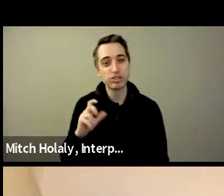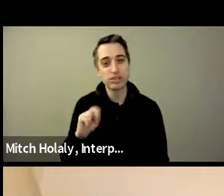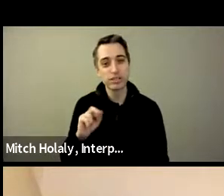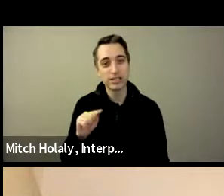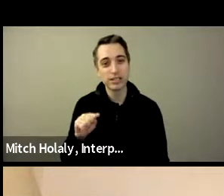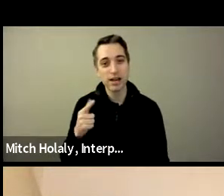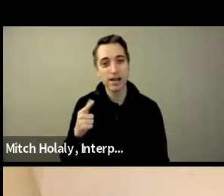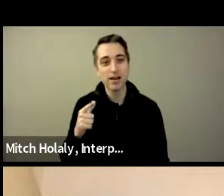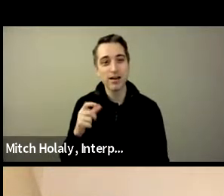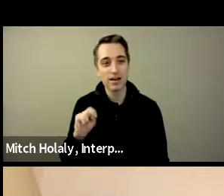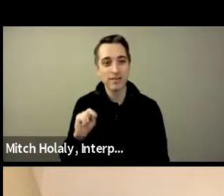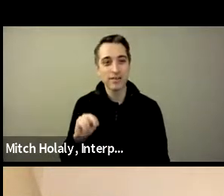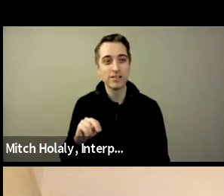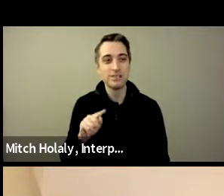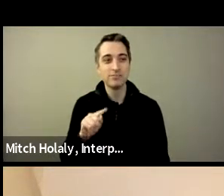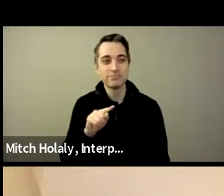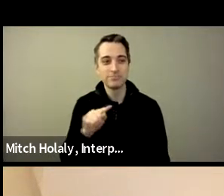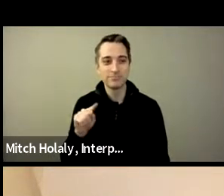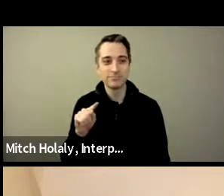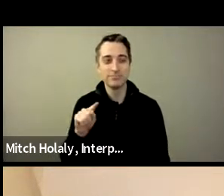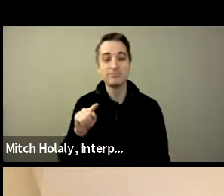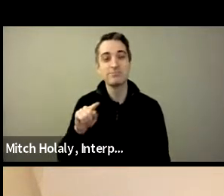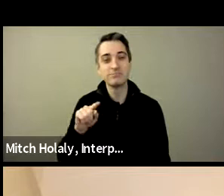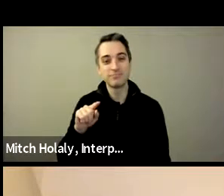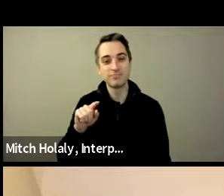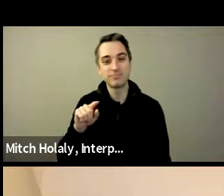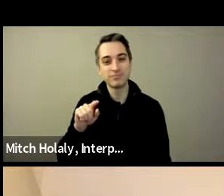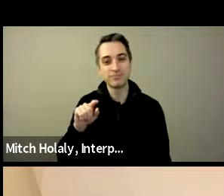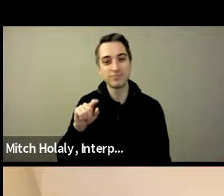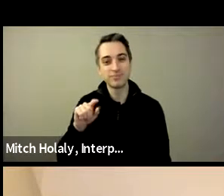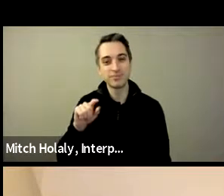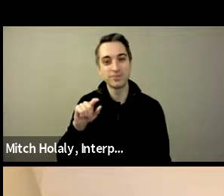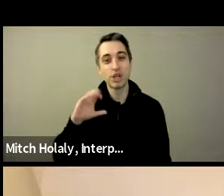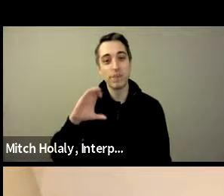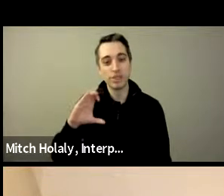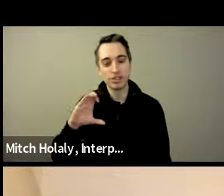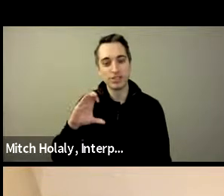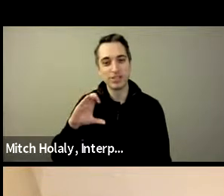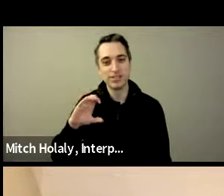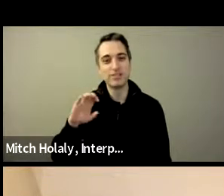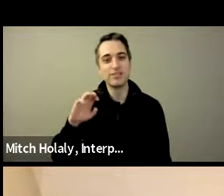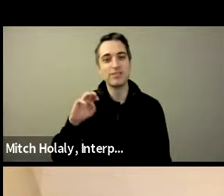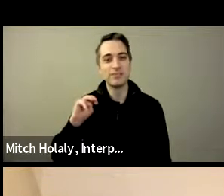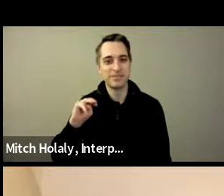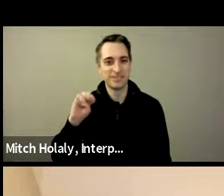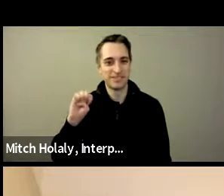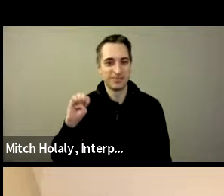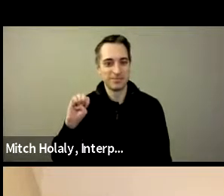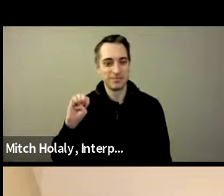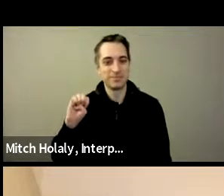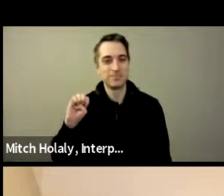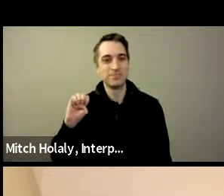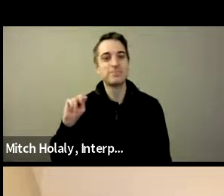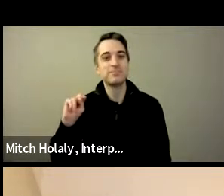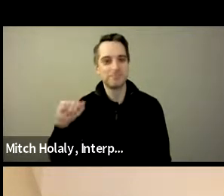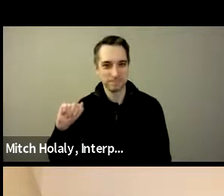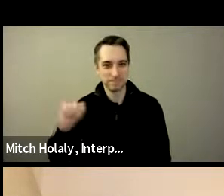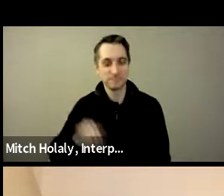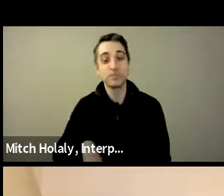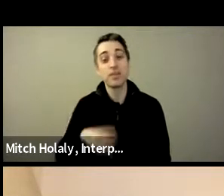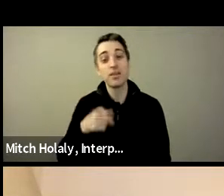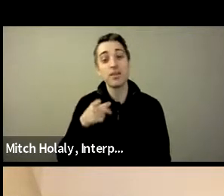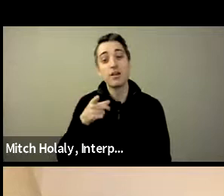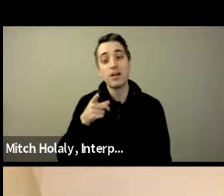michigan.gov/CEMIA. However, I do want to, again, say, please be mindful that it's not inclusive. It's